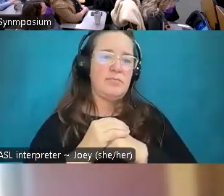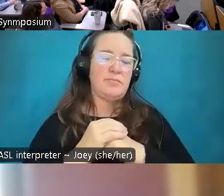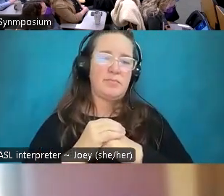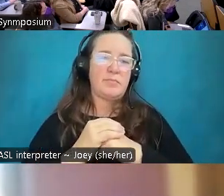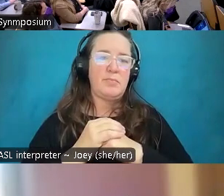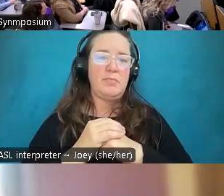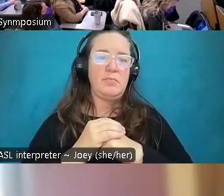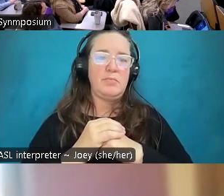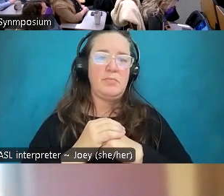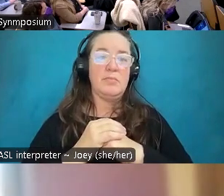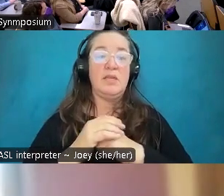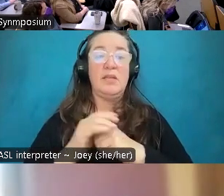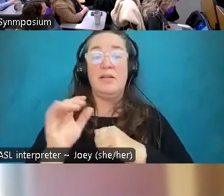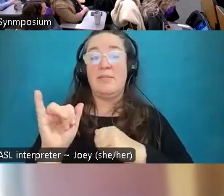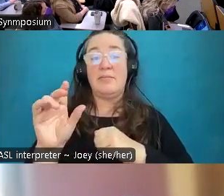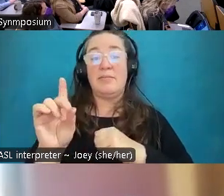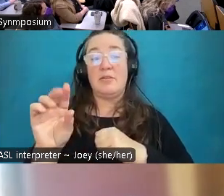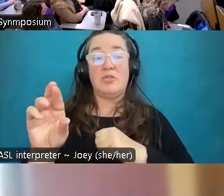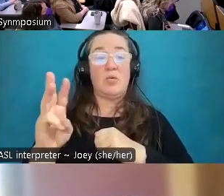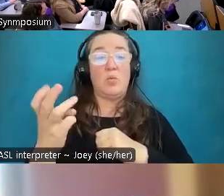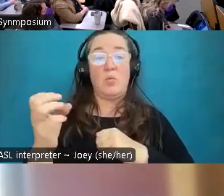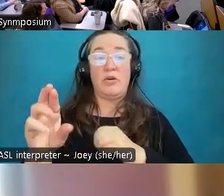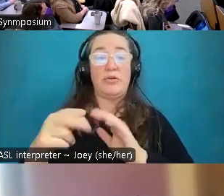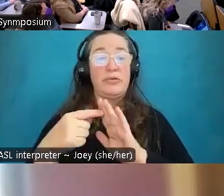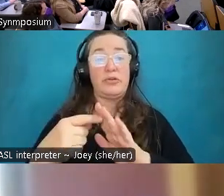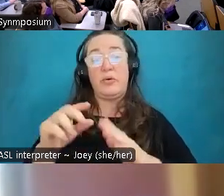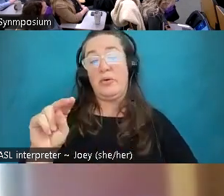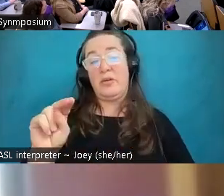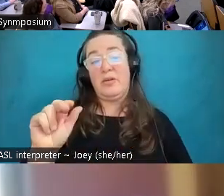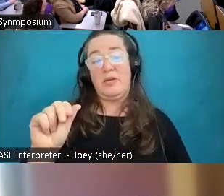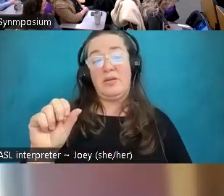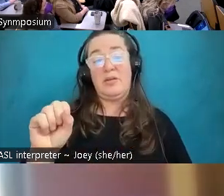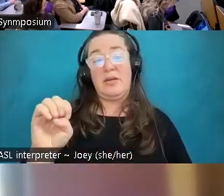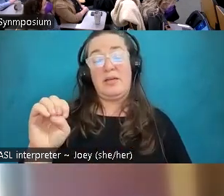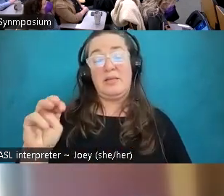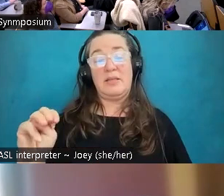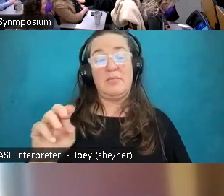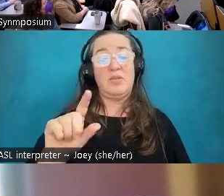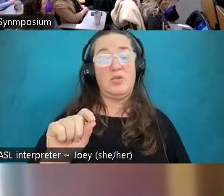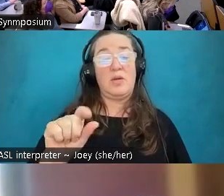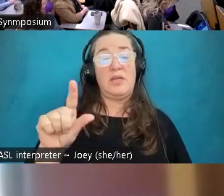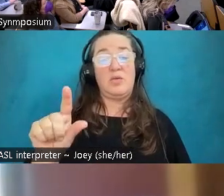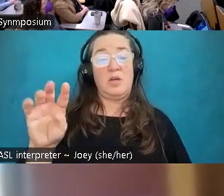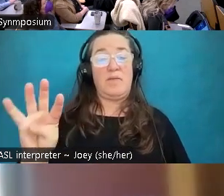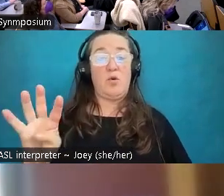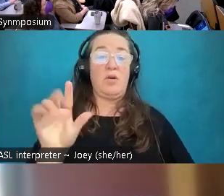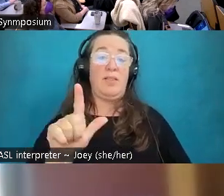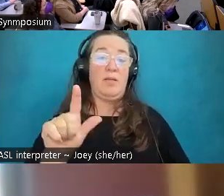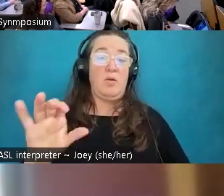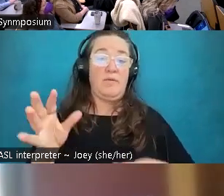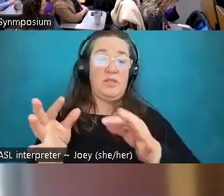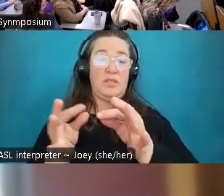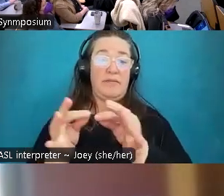As Dr. Walker showed you, the 2024 NASM long COVID definition states that long COVID is